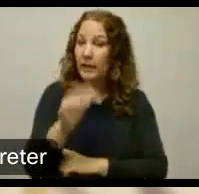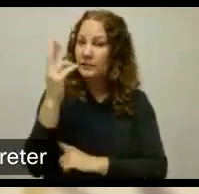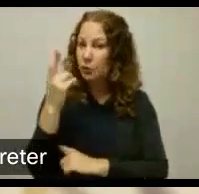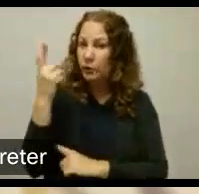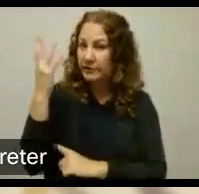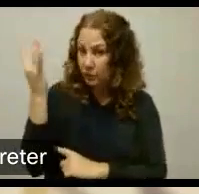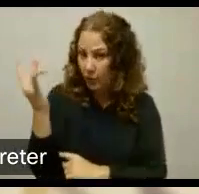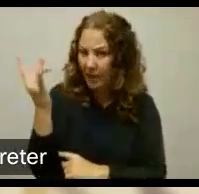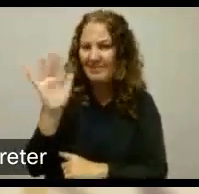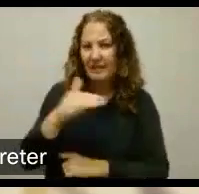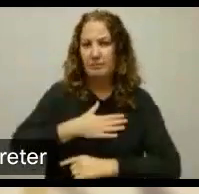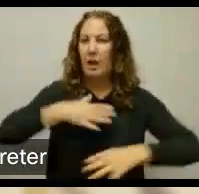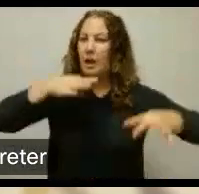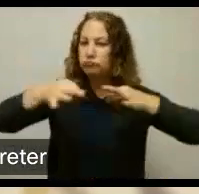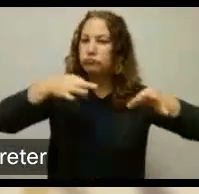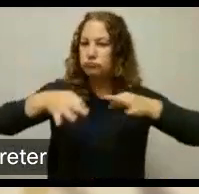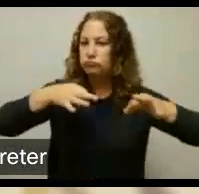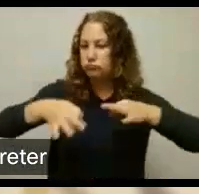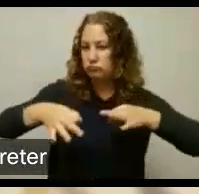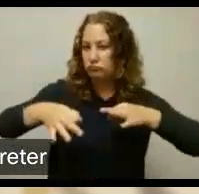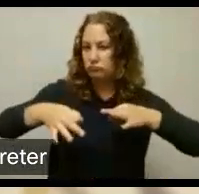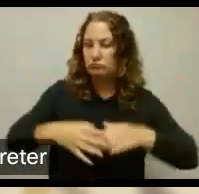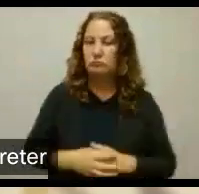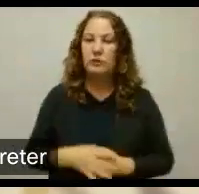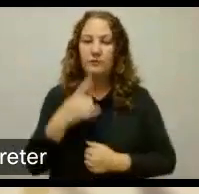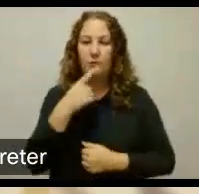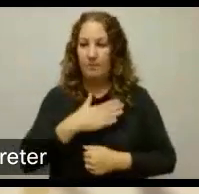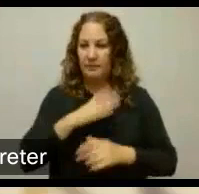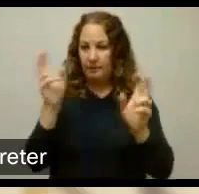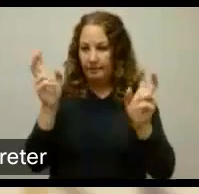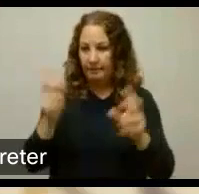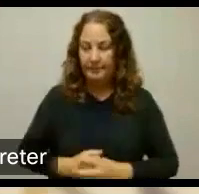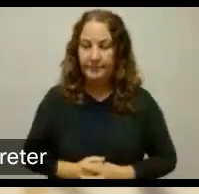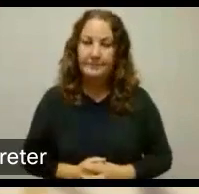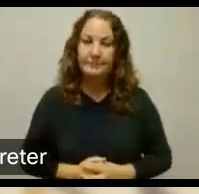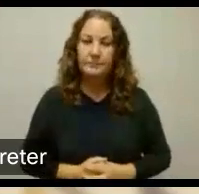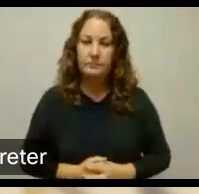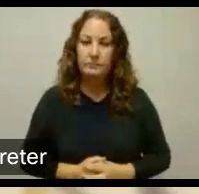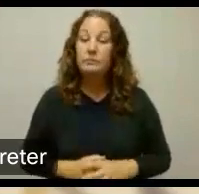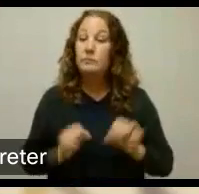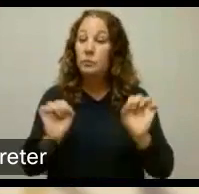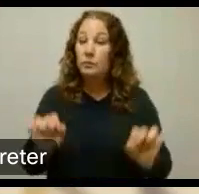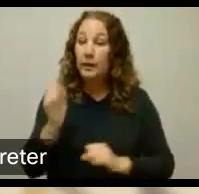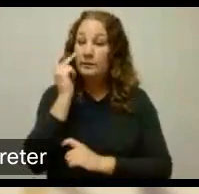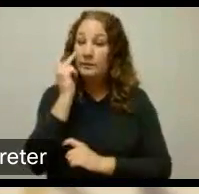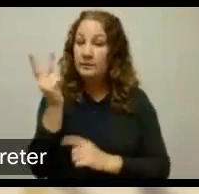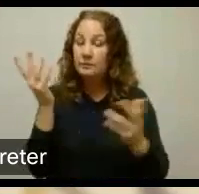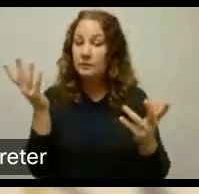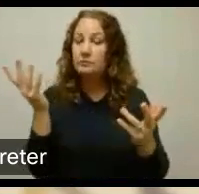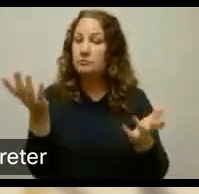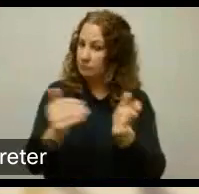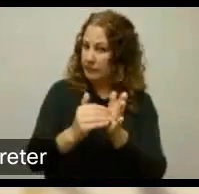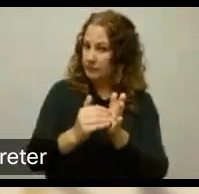why. This is my explanation in the development of my topic. So you can see that, again,